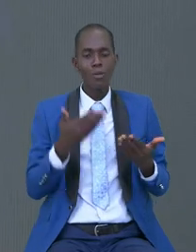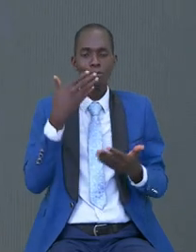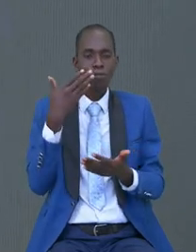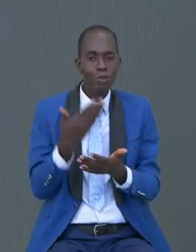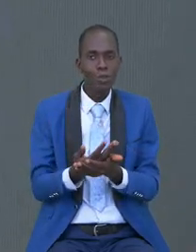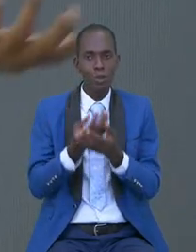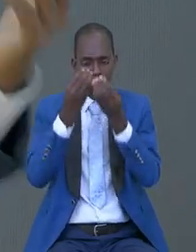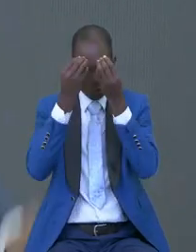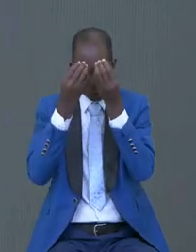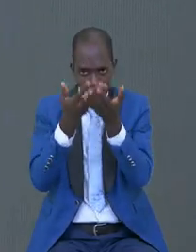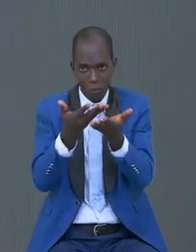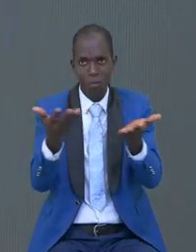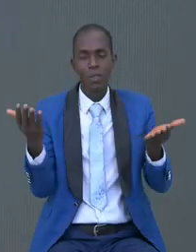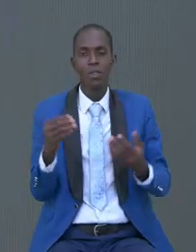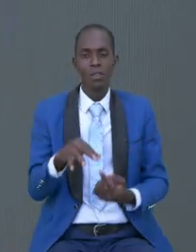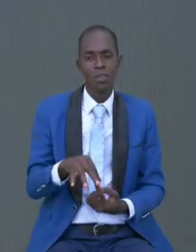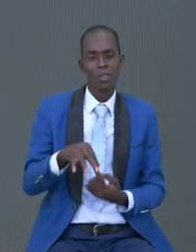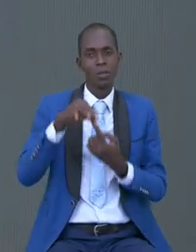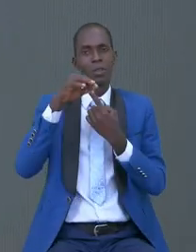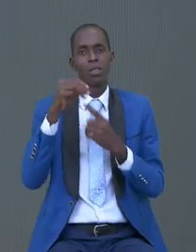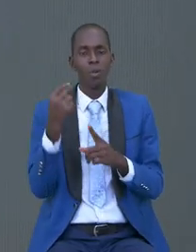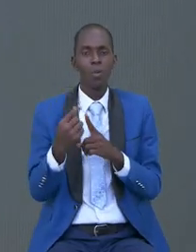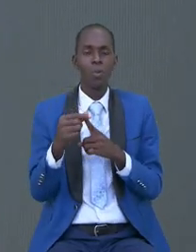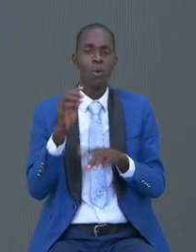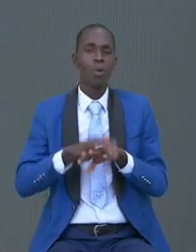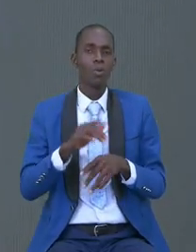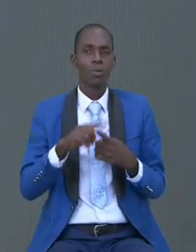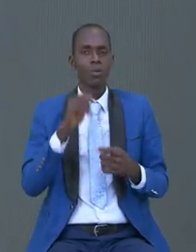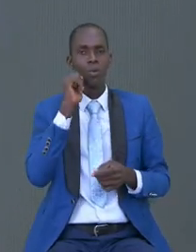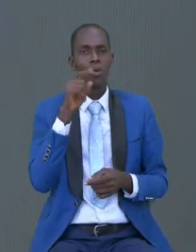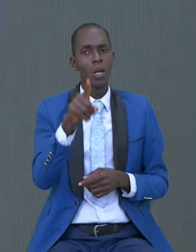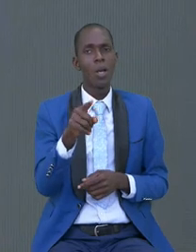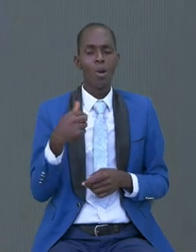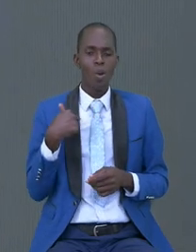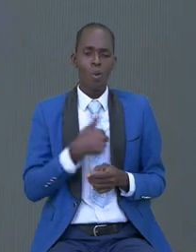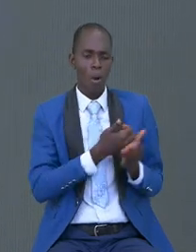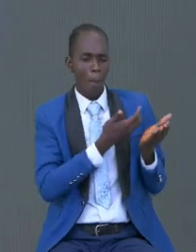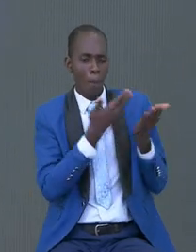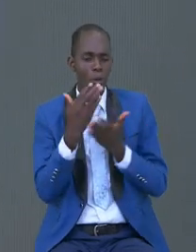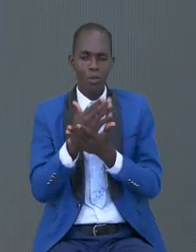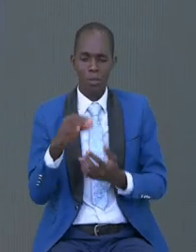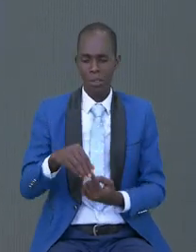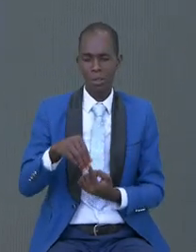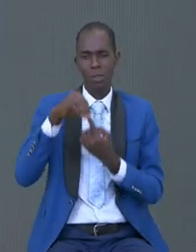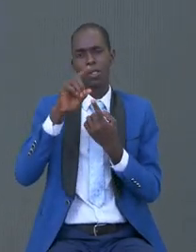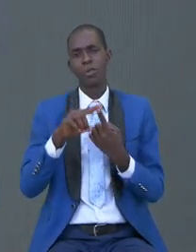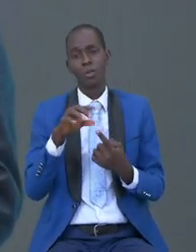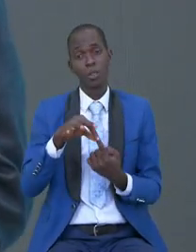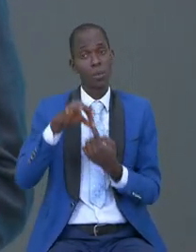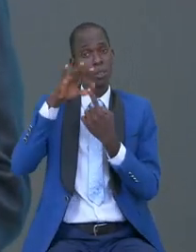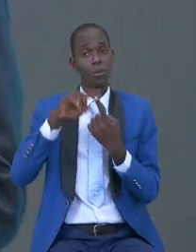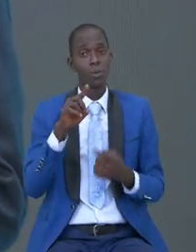her, brought a special message unto her. We bring something special to you and